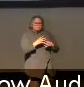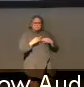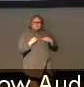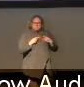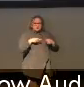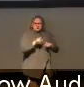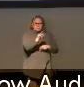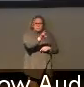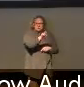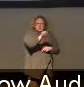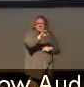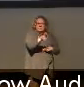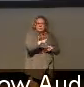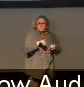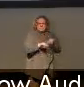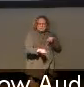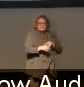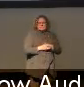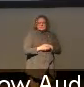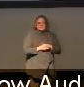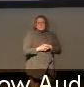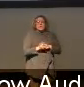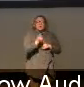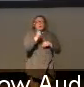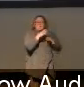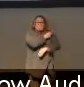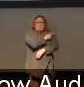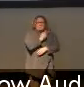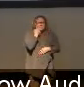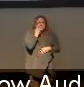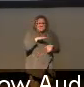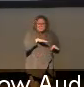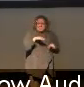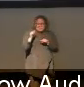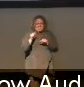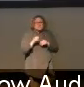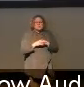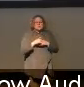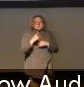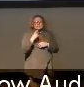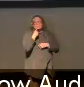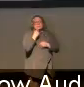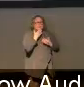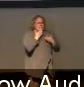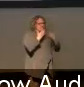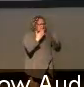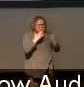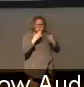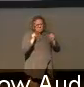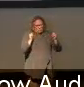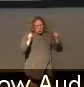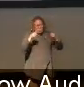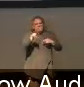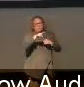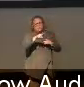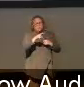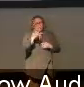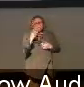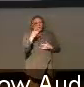to use the words of one recently discharged patient to end, who said, "Thank you, all of you, for saving my